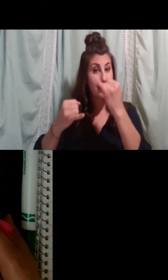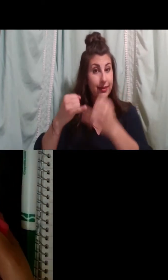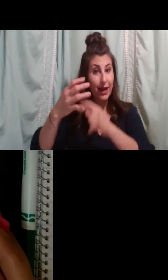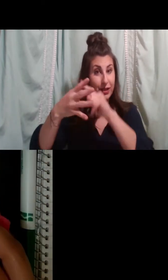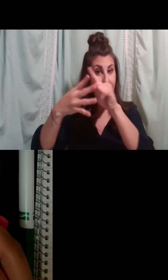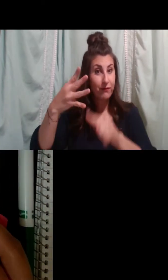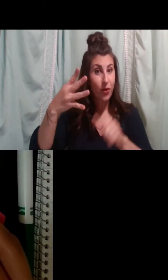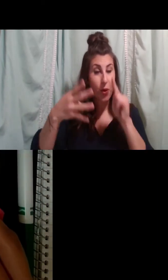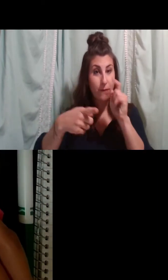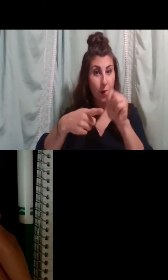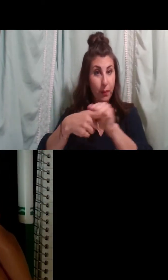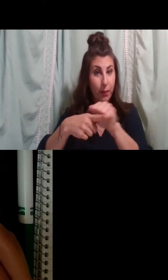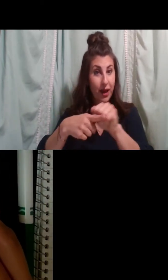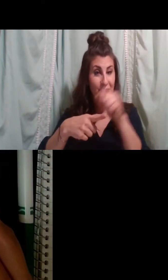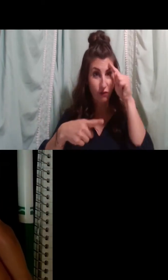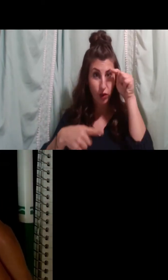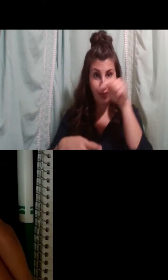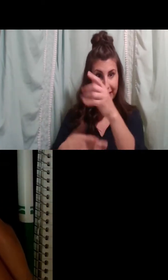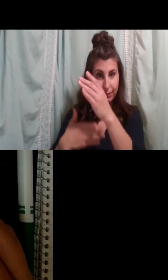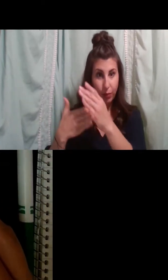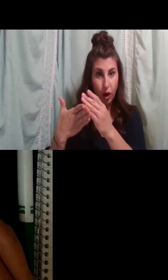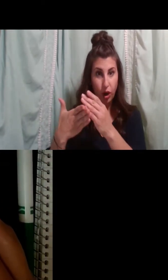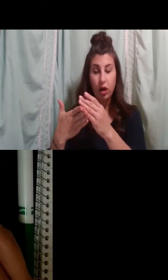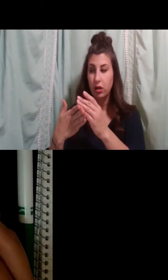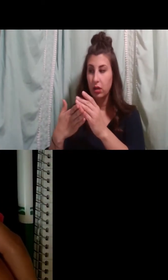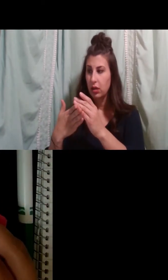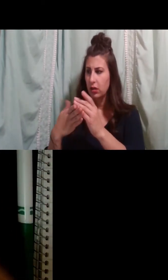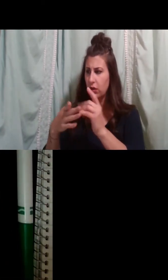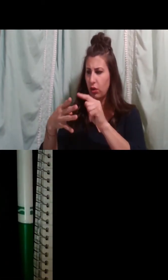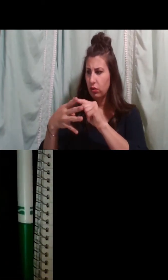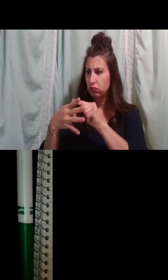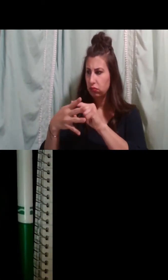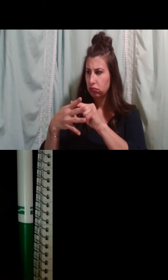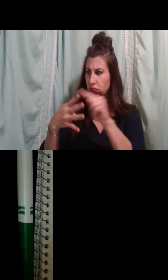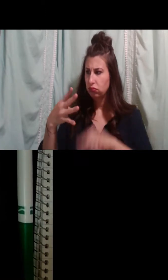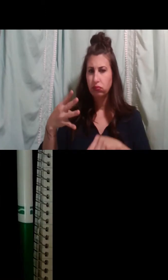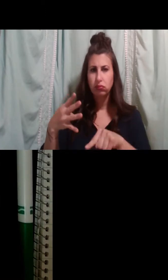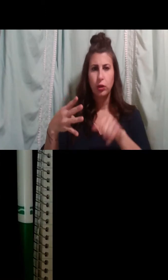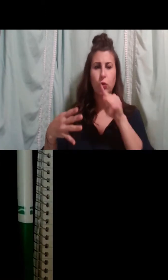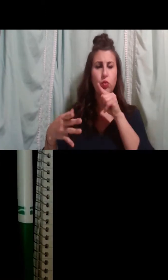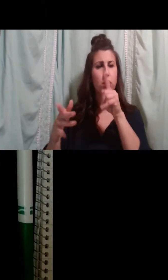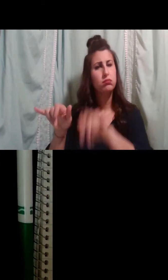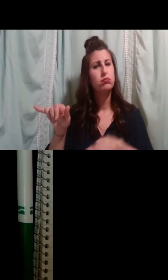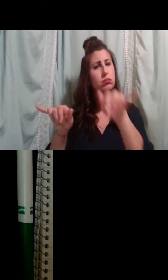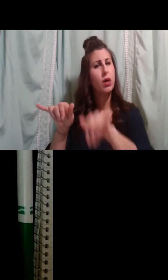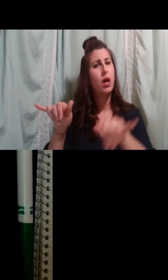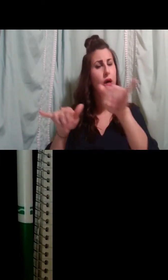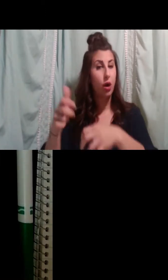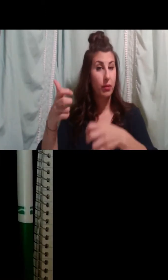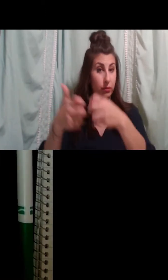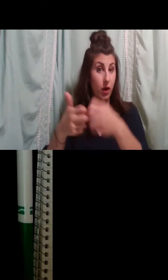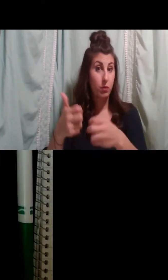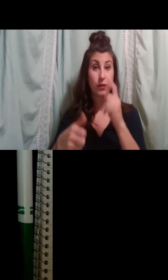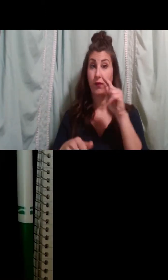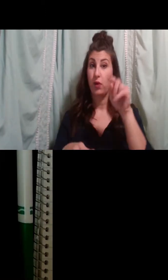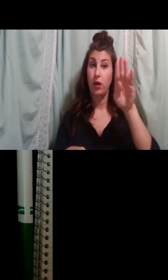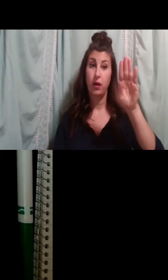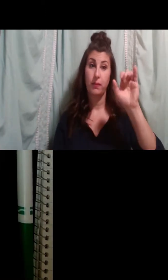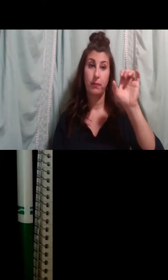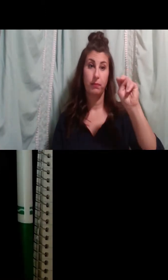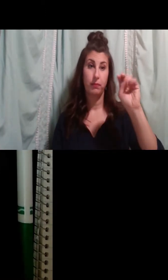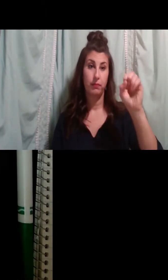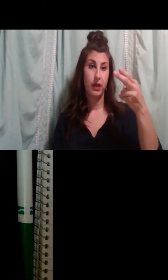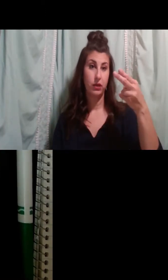All right, last 4 for practice in this section. These are very common problems on